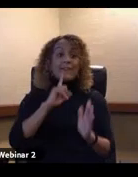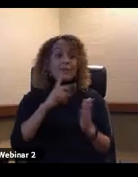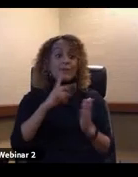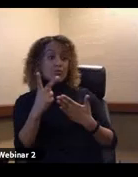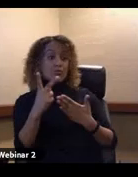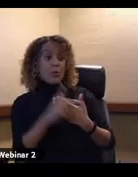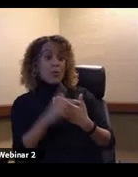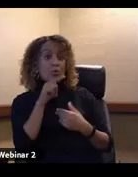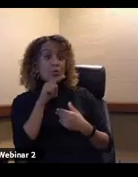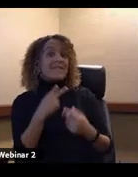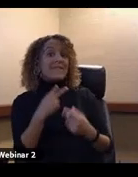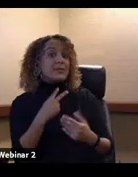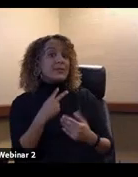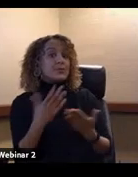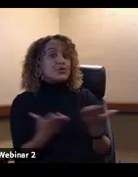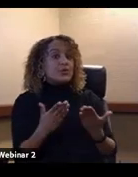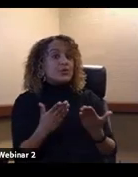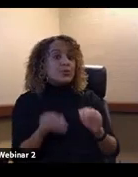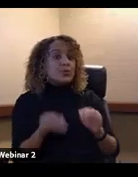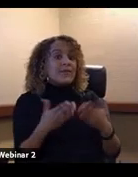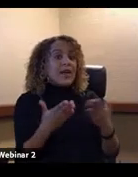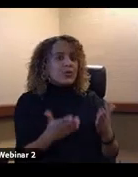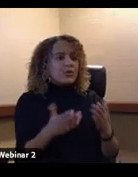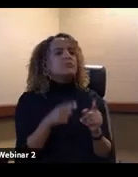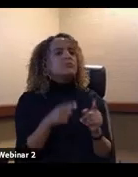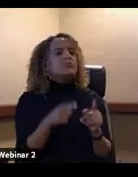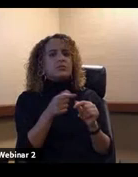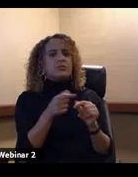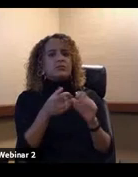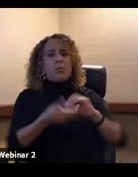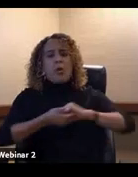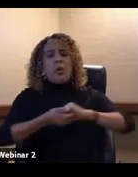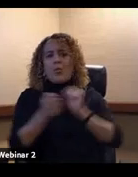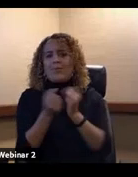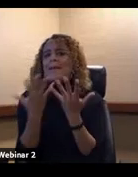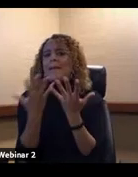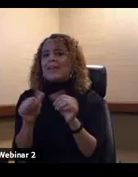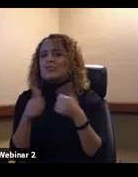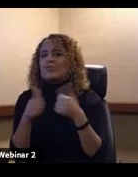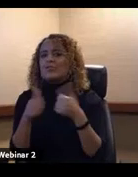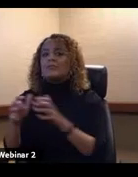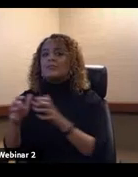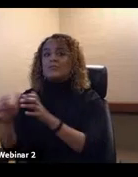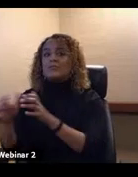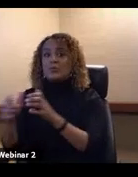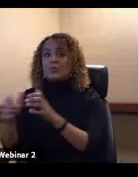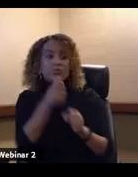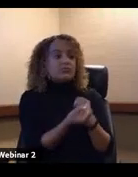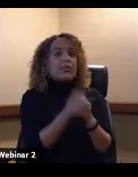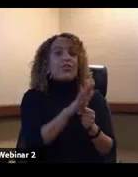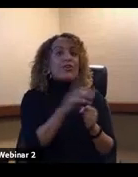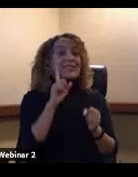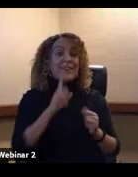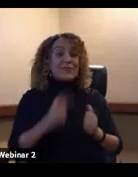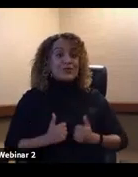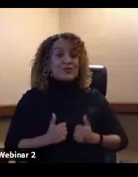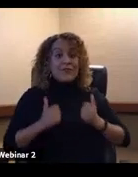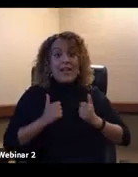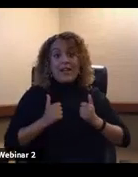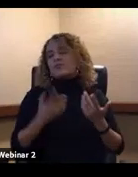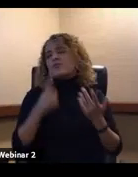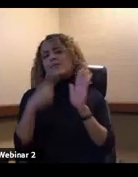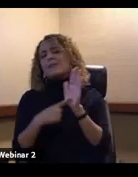deaf program who's also a victim service provider who's partnered with multiple agencies that provide services to their deaf survivors,